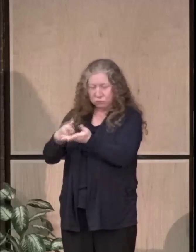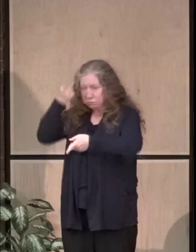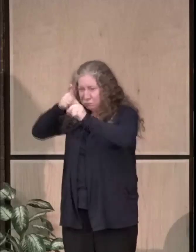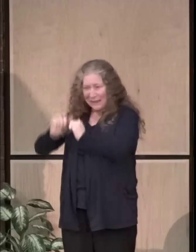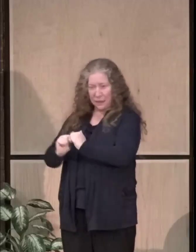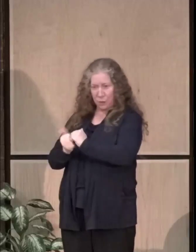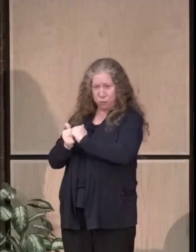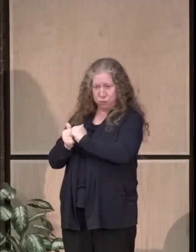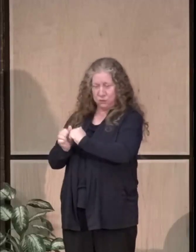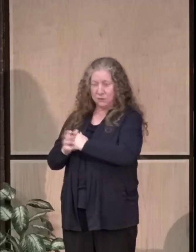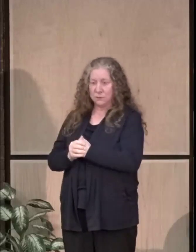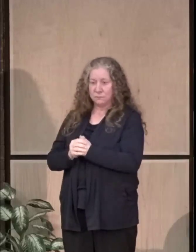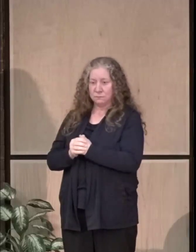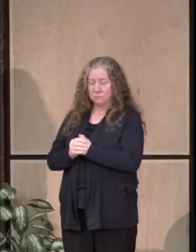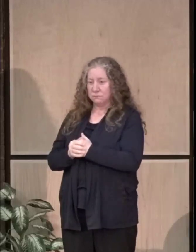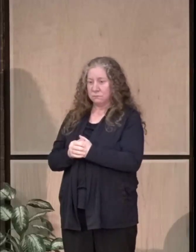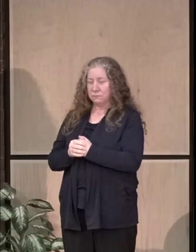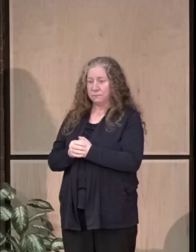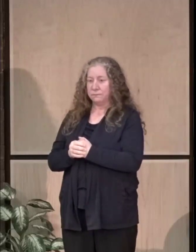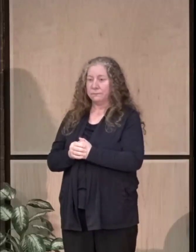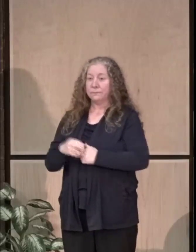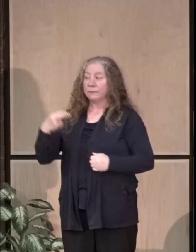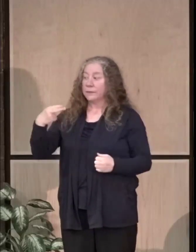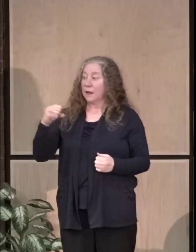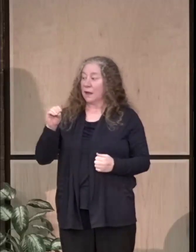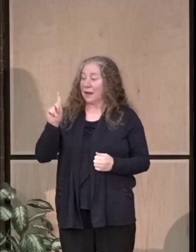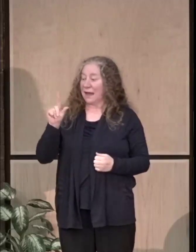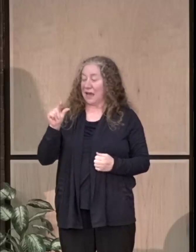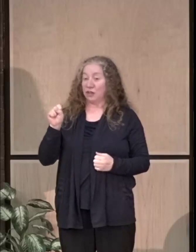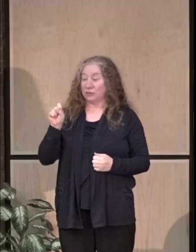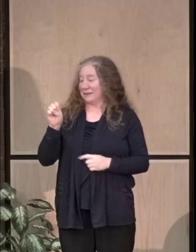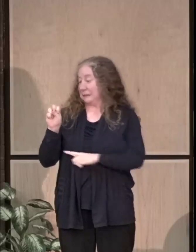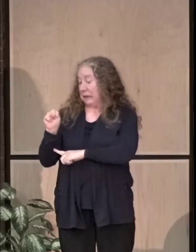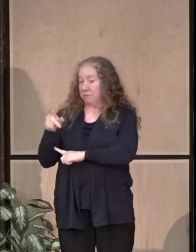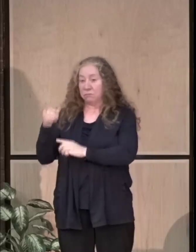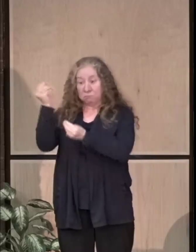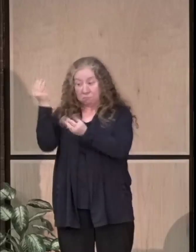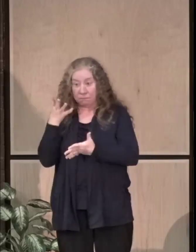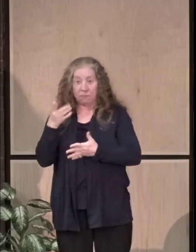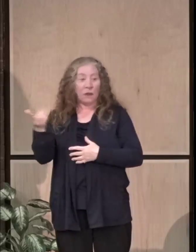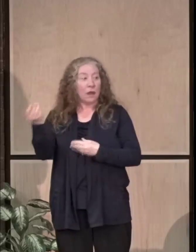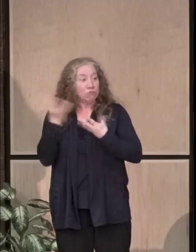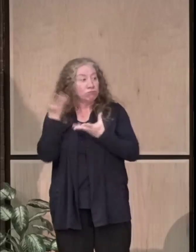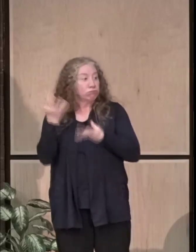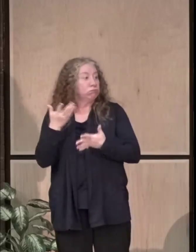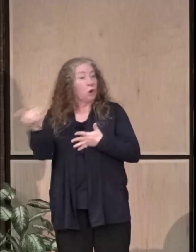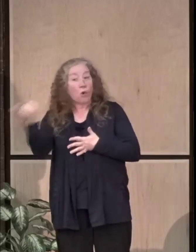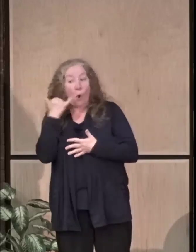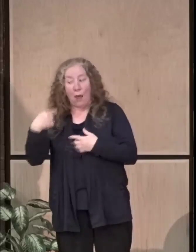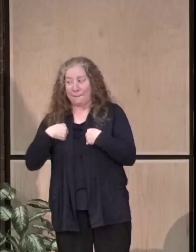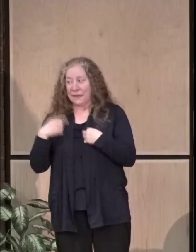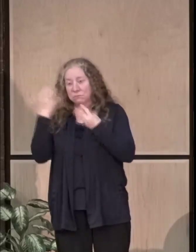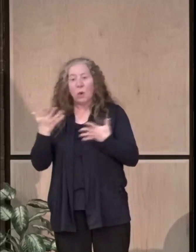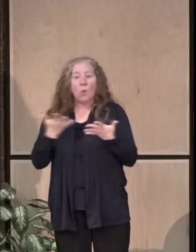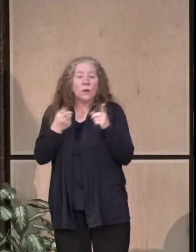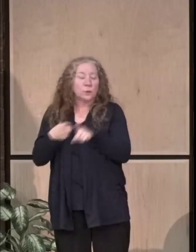Why was Hodgson involved? Hodgson decided to fill me in on and call me and update me on what was happening